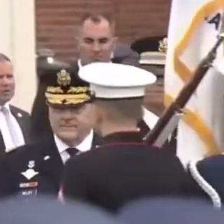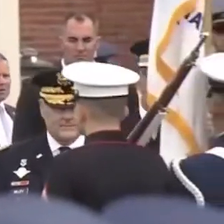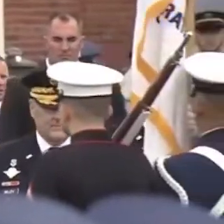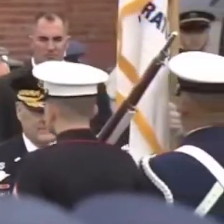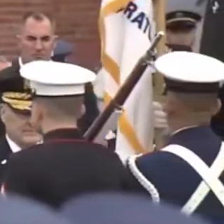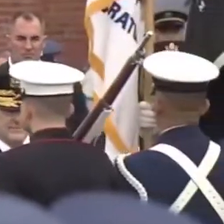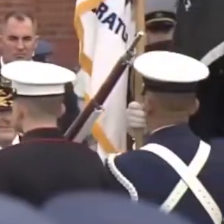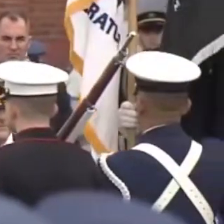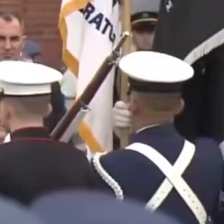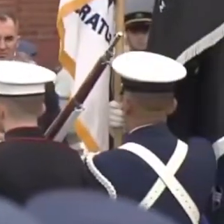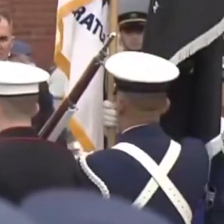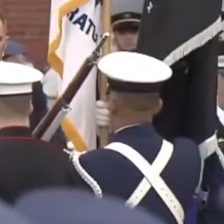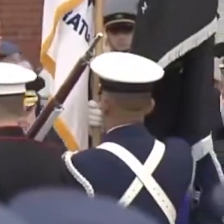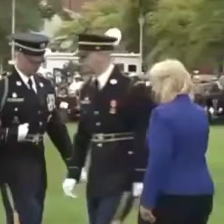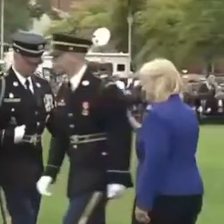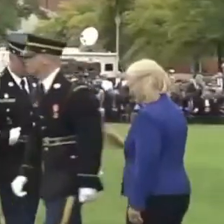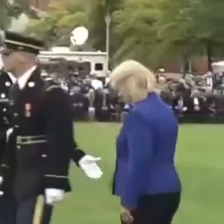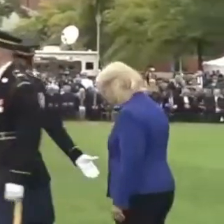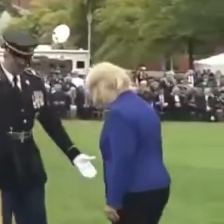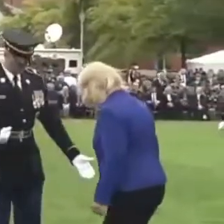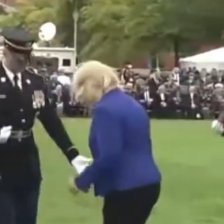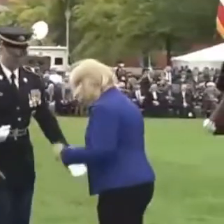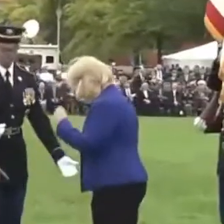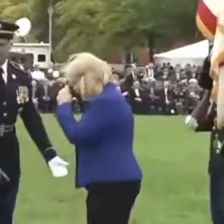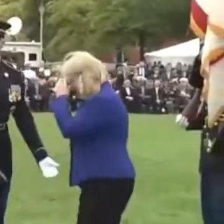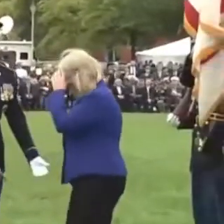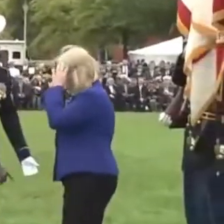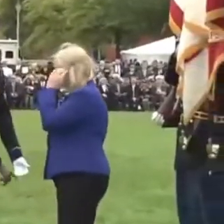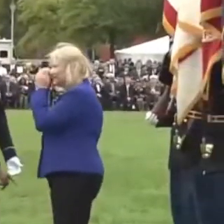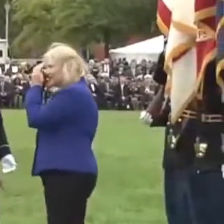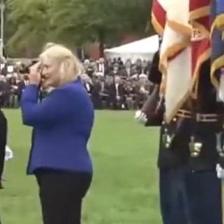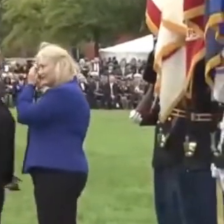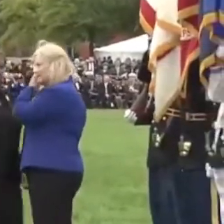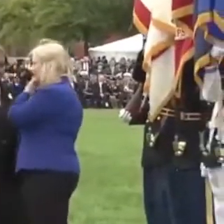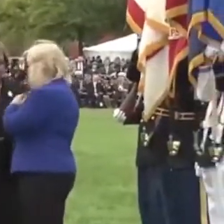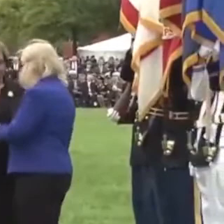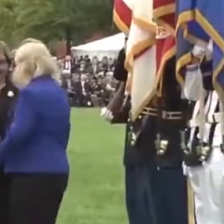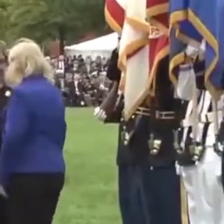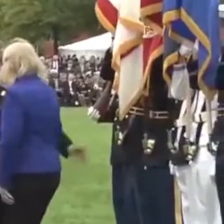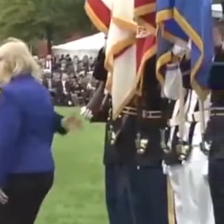Prior to today's ceremony, General Milley was presented the Distinguished Service Medal